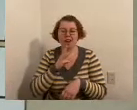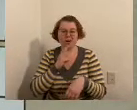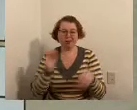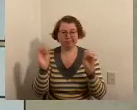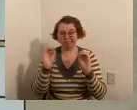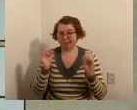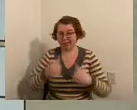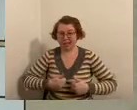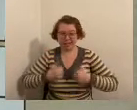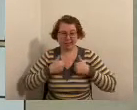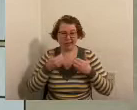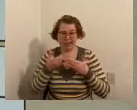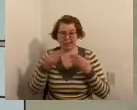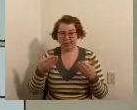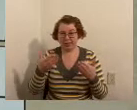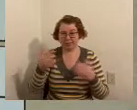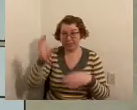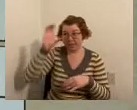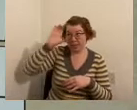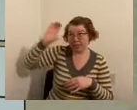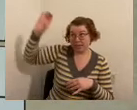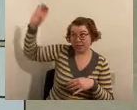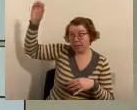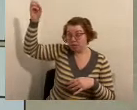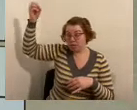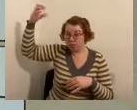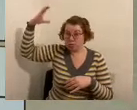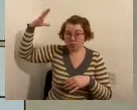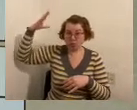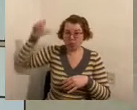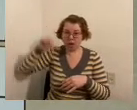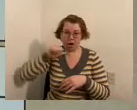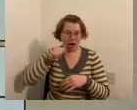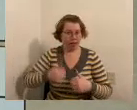Sunlight, also non-living.